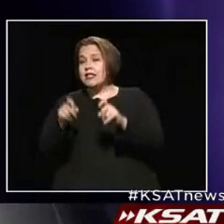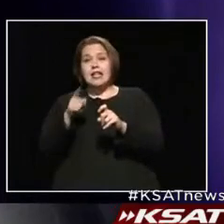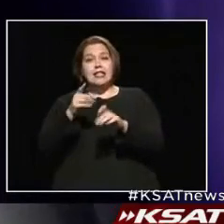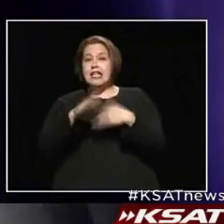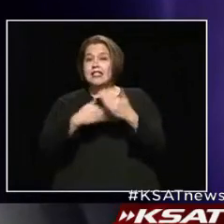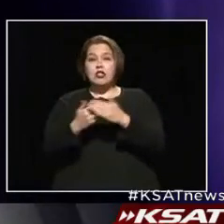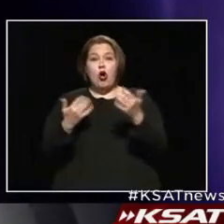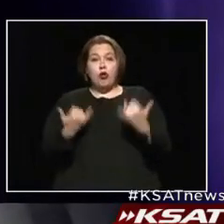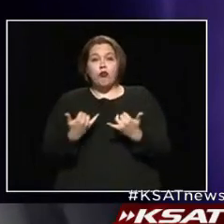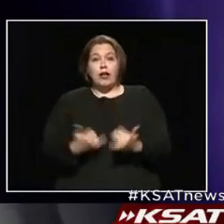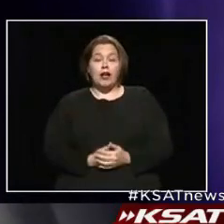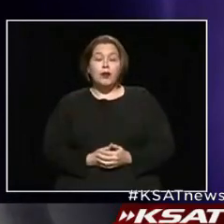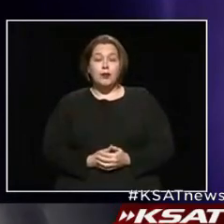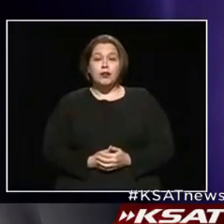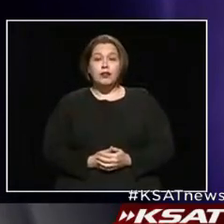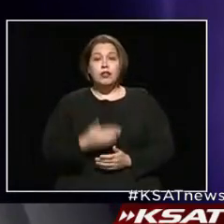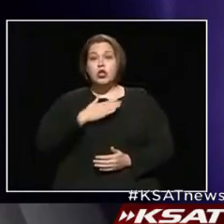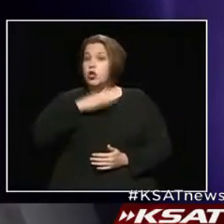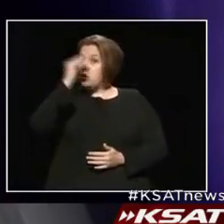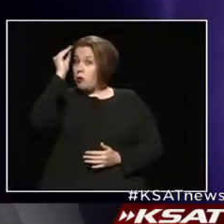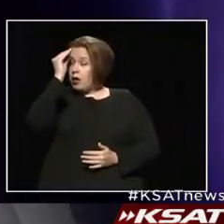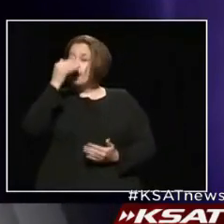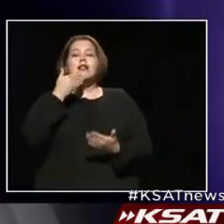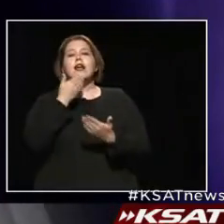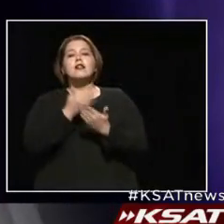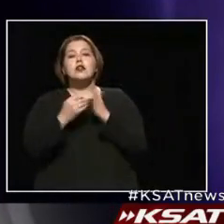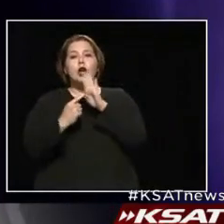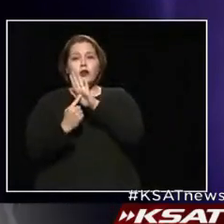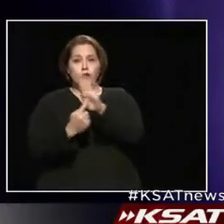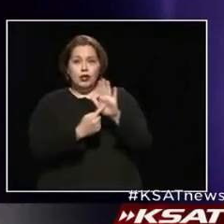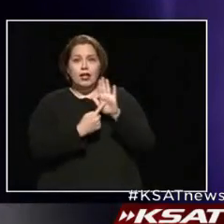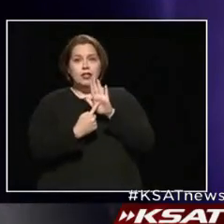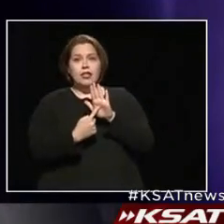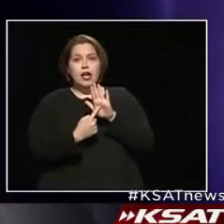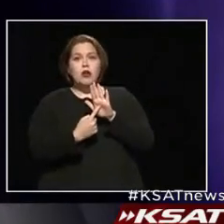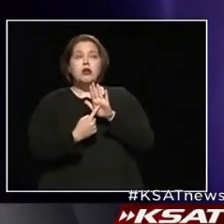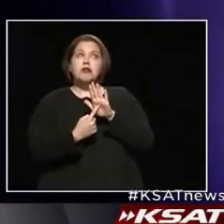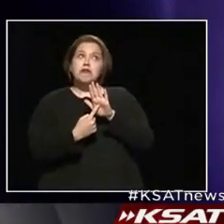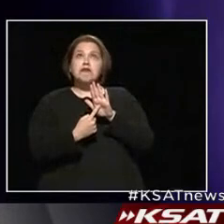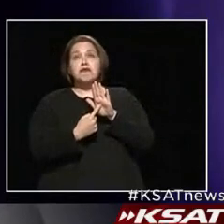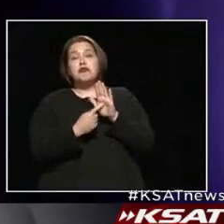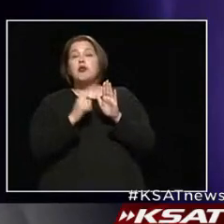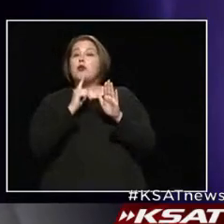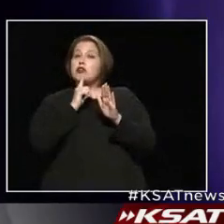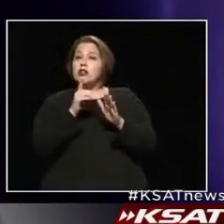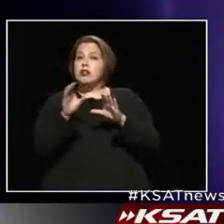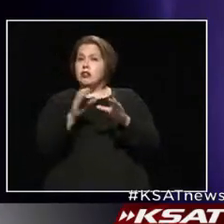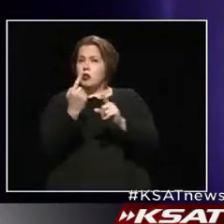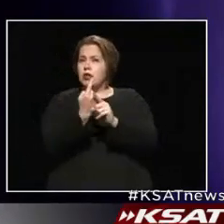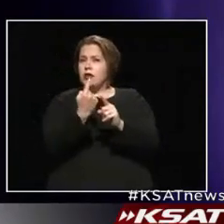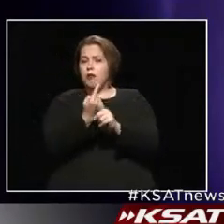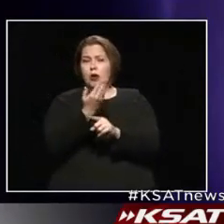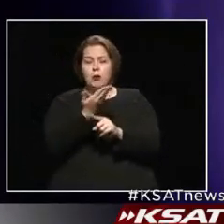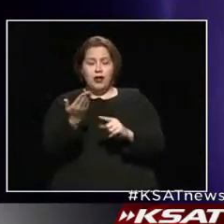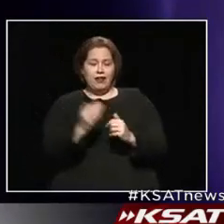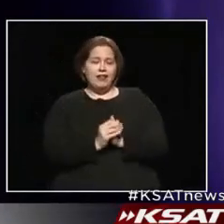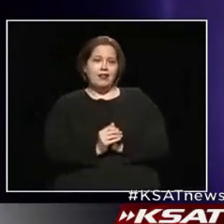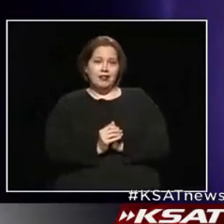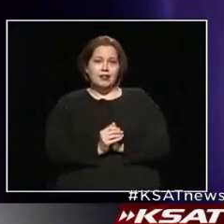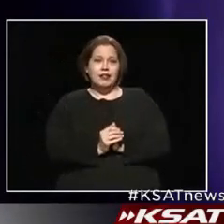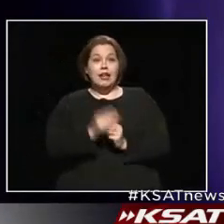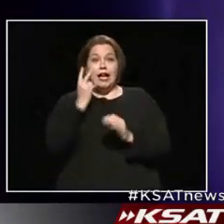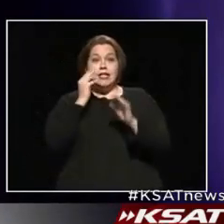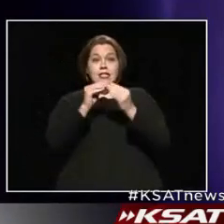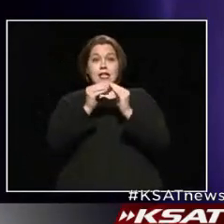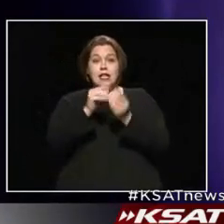current. And so, to me, that's a good indicator that we are clearly moving in the right direction. And to see that